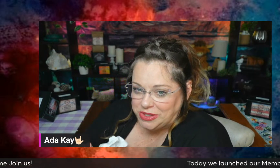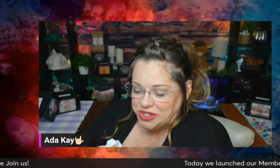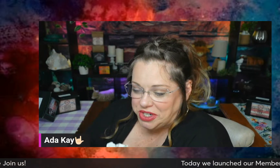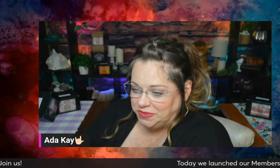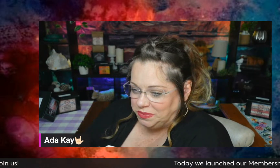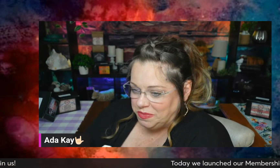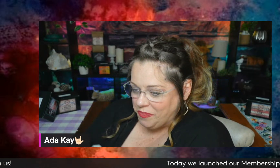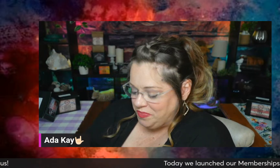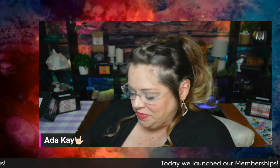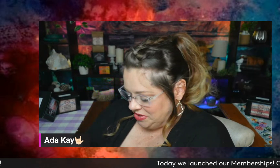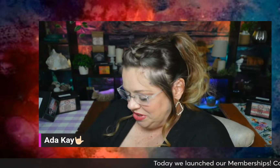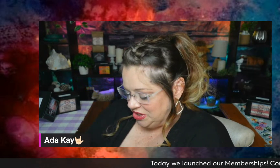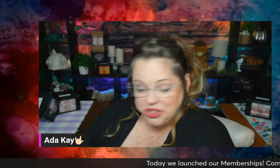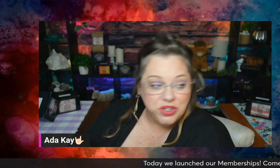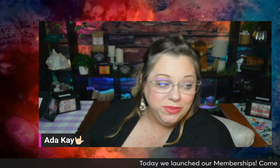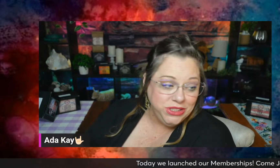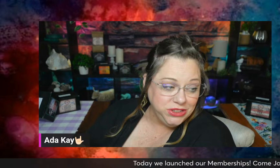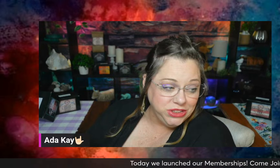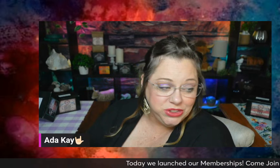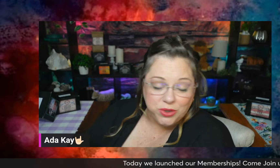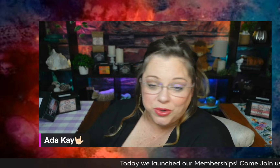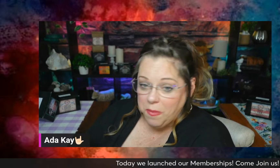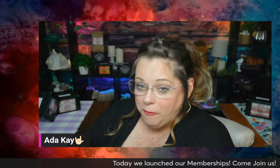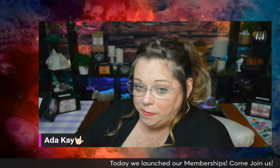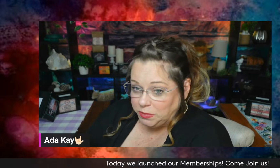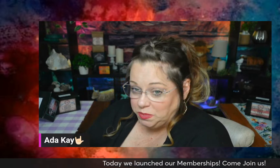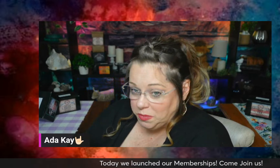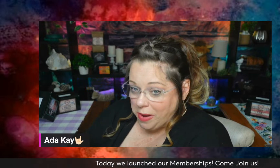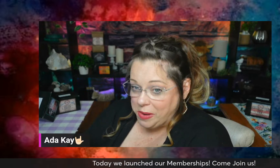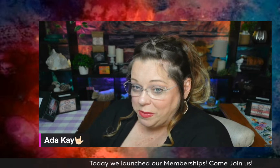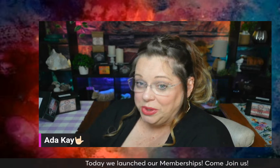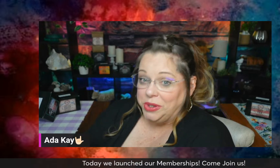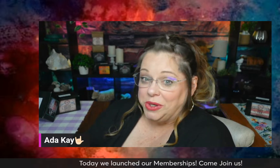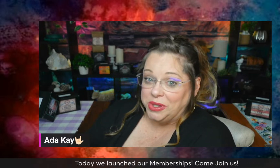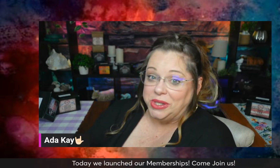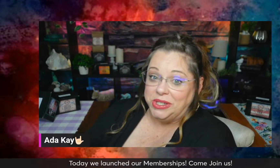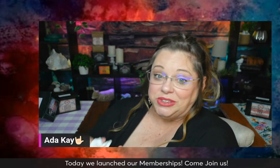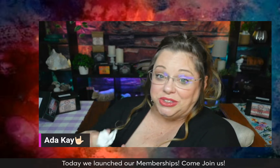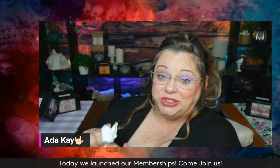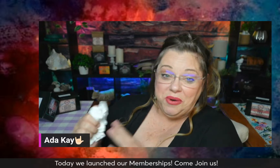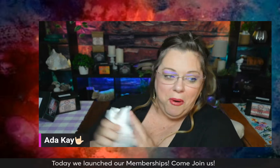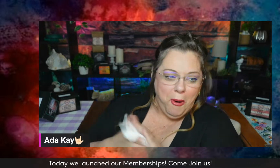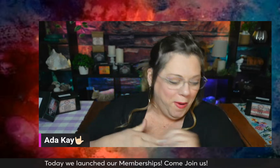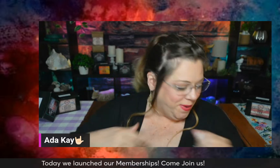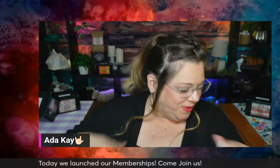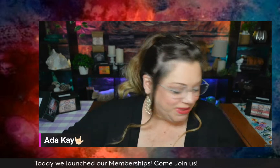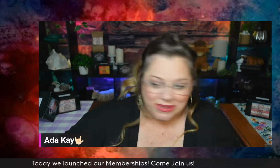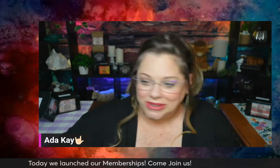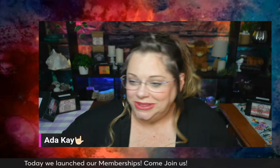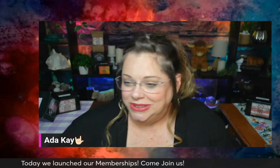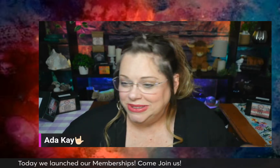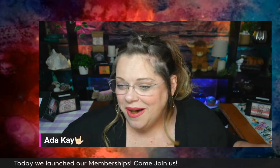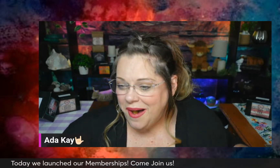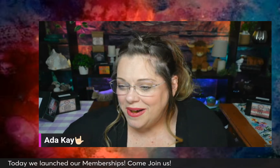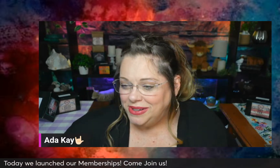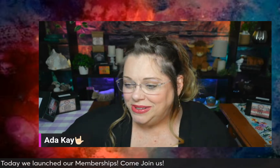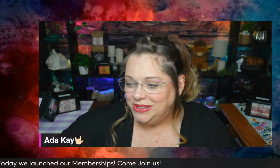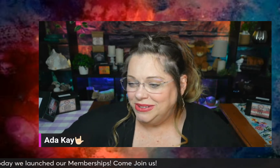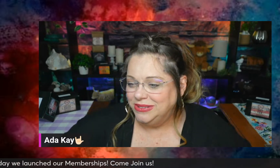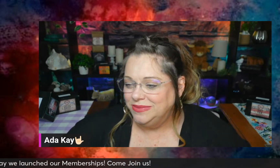me in Amazon. Send it to me in Discord. Put it on the list.